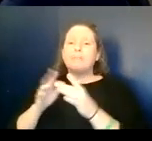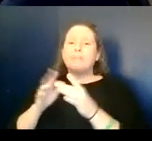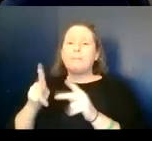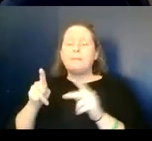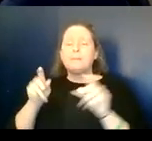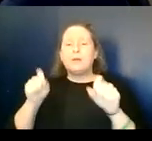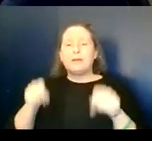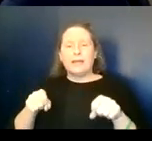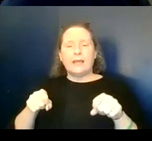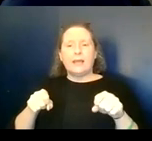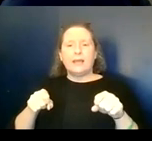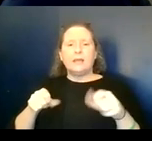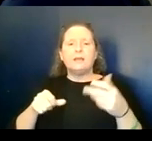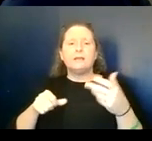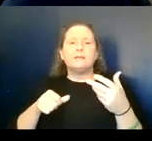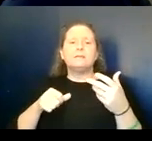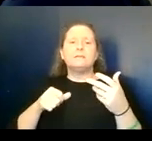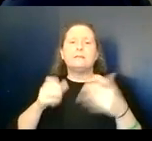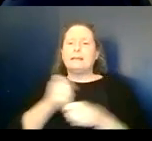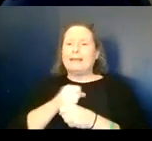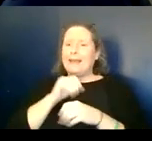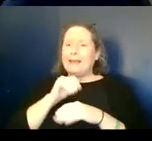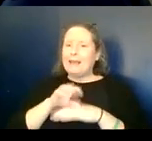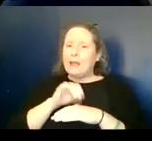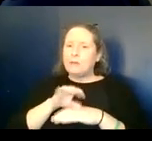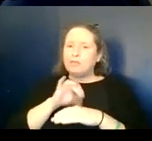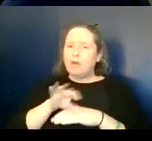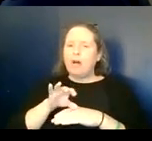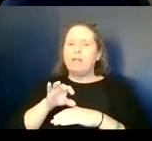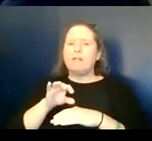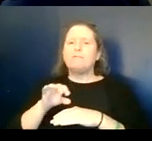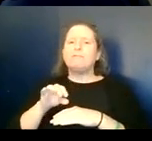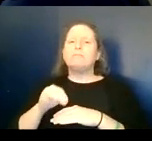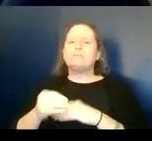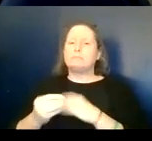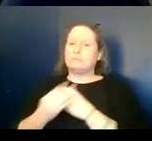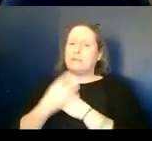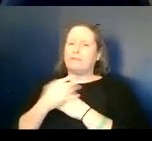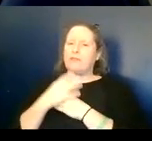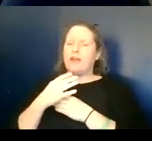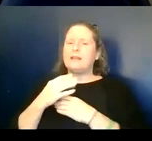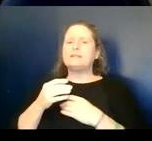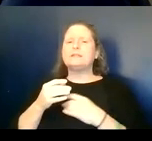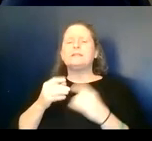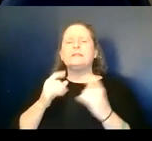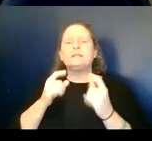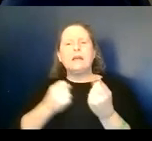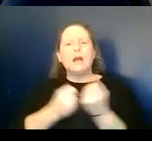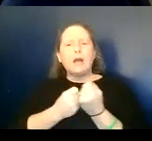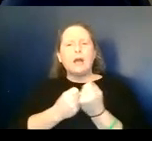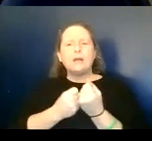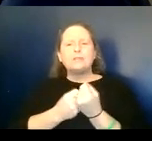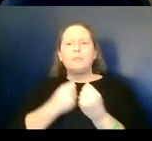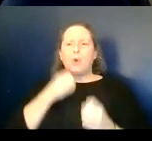give you counseling, advice, and emotional support. You could